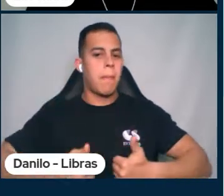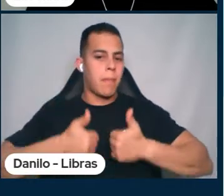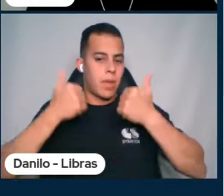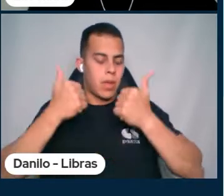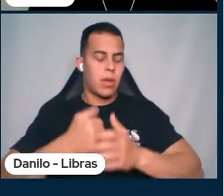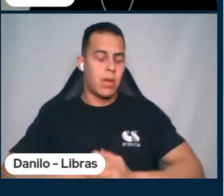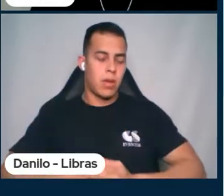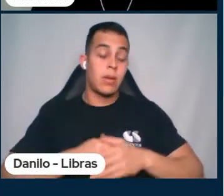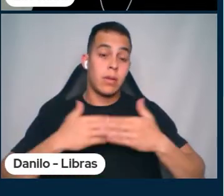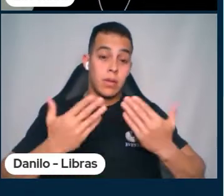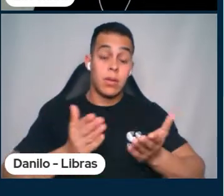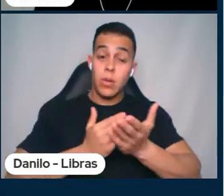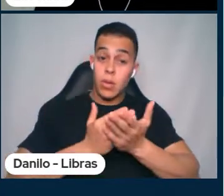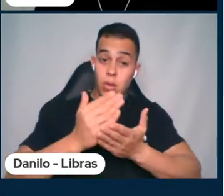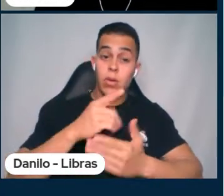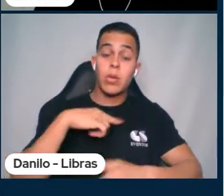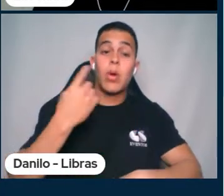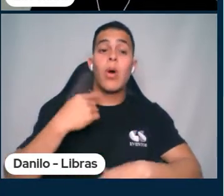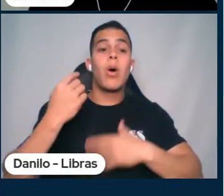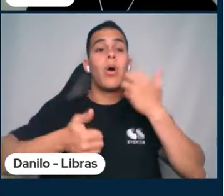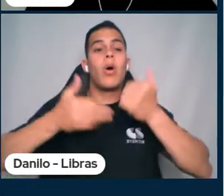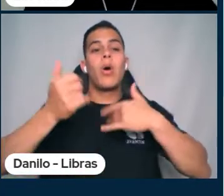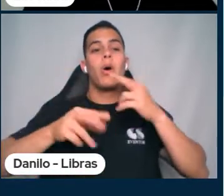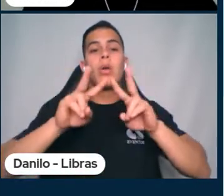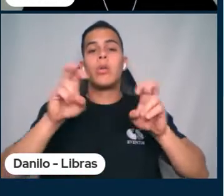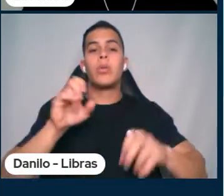seen as an alternative to search.